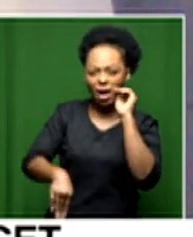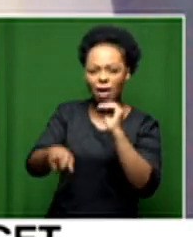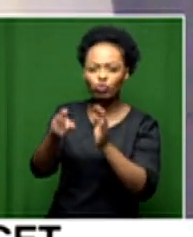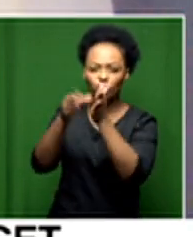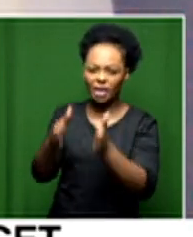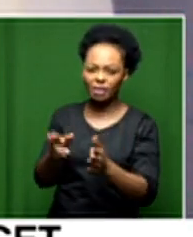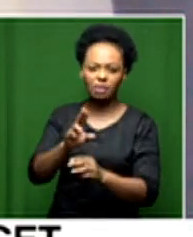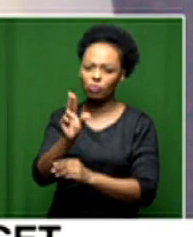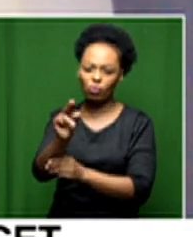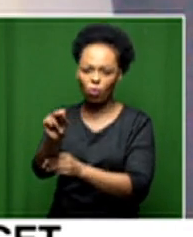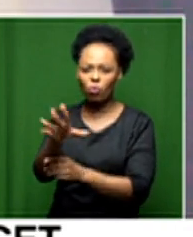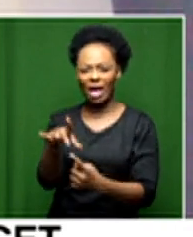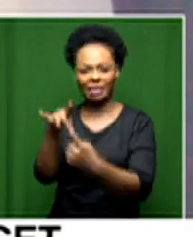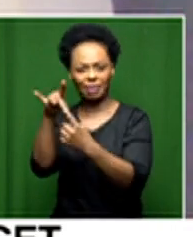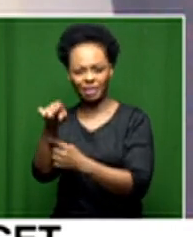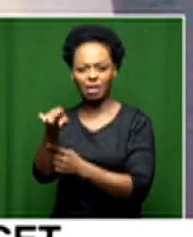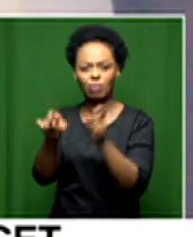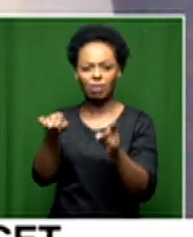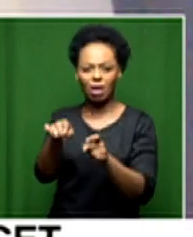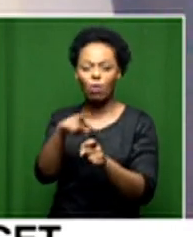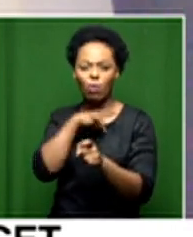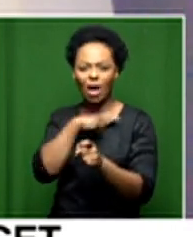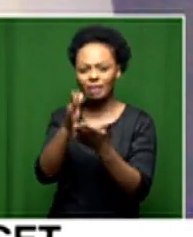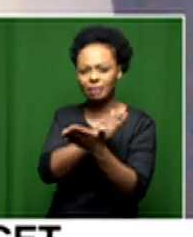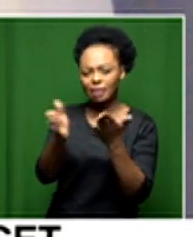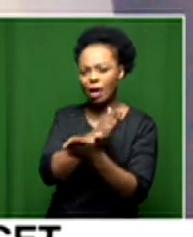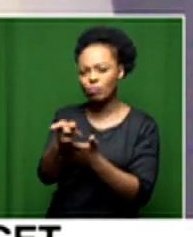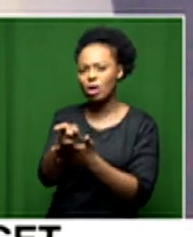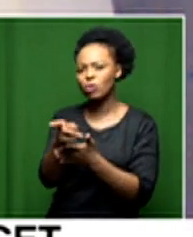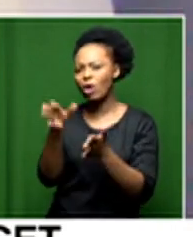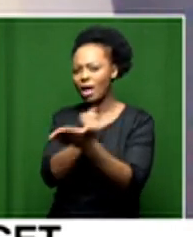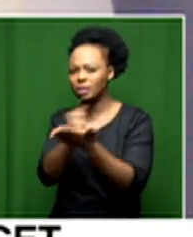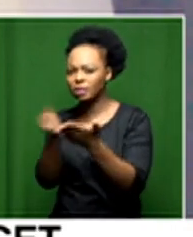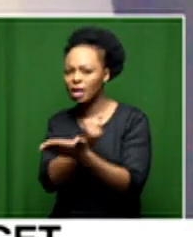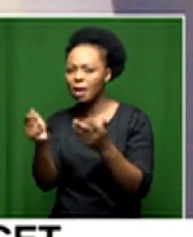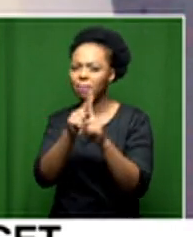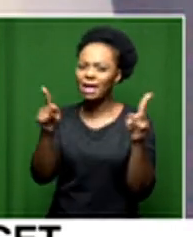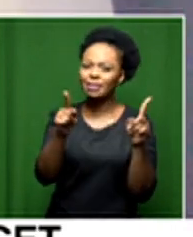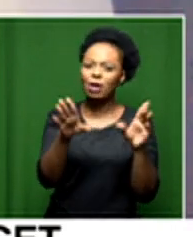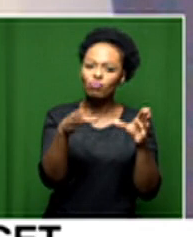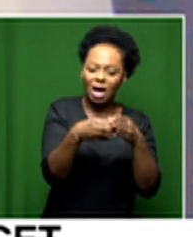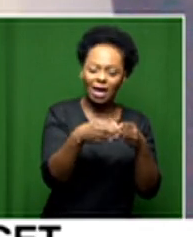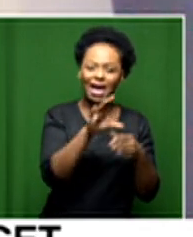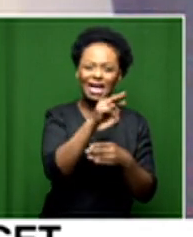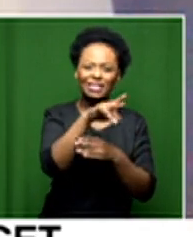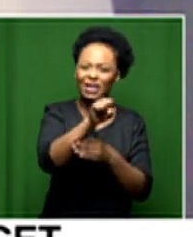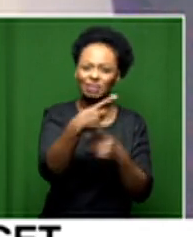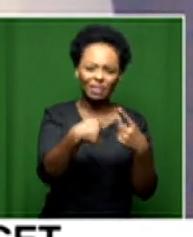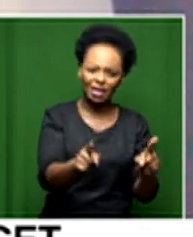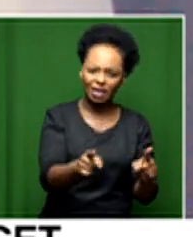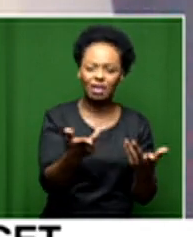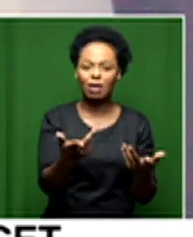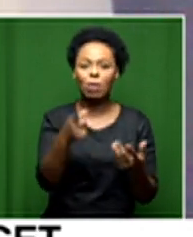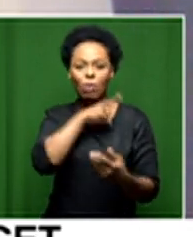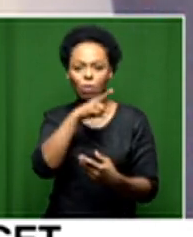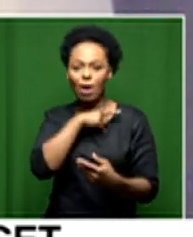find that these are students that have been registered on courses that are not NSFAS funded. You would find that the